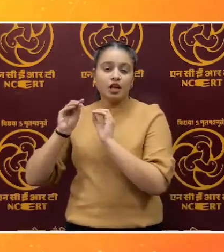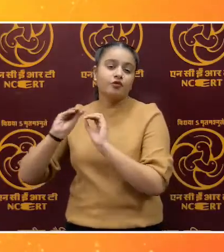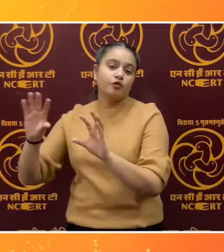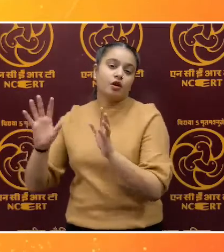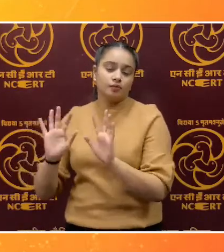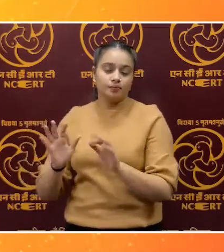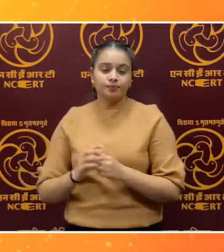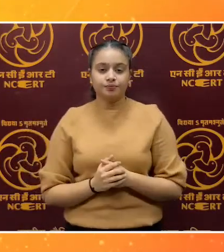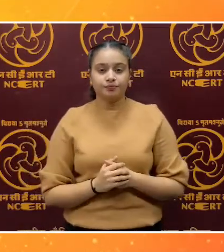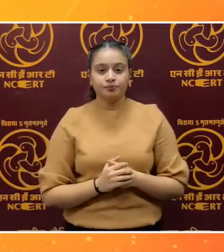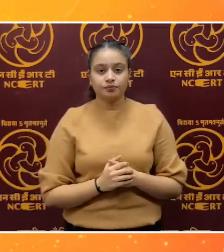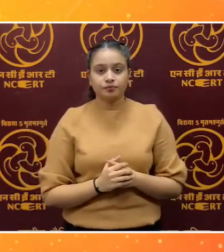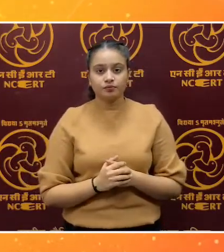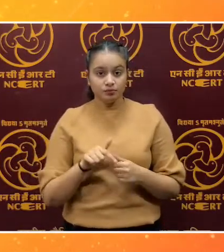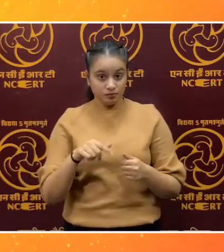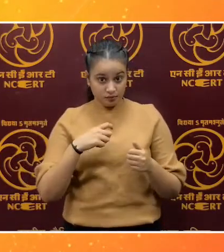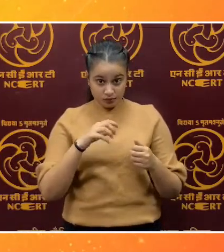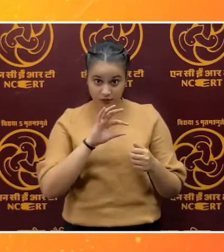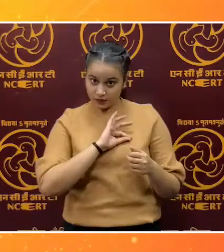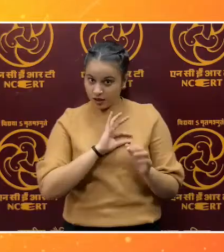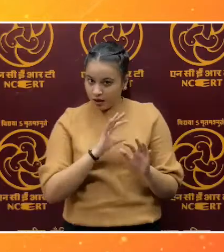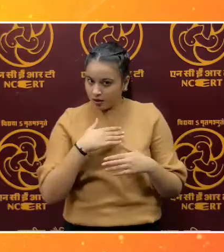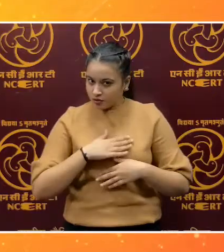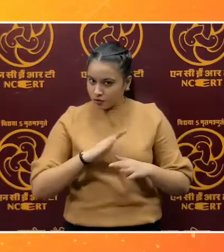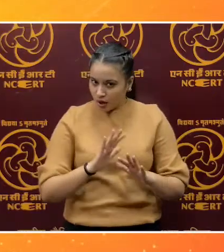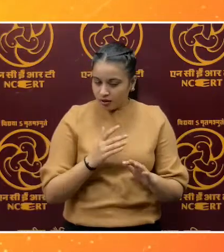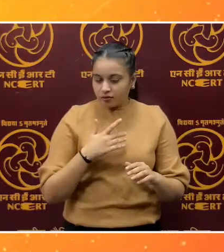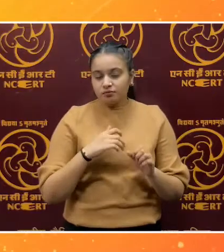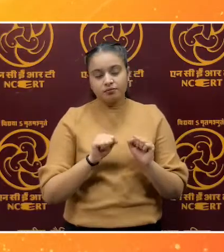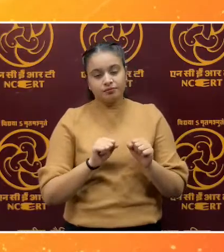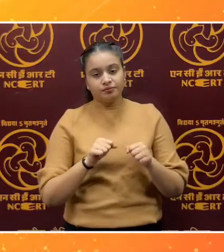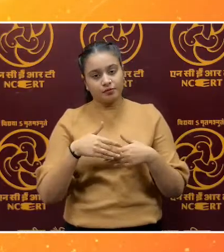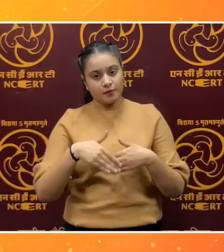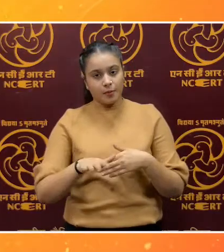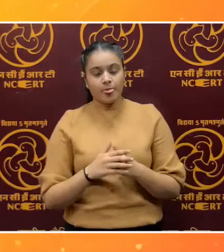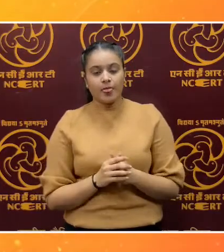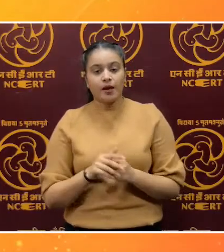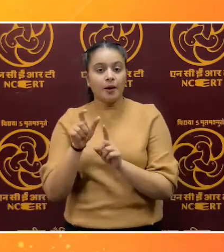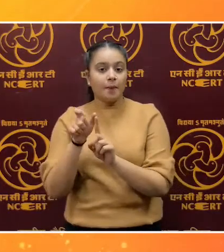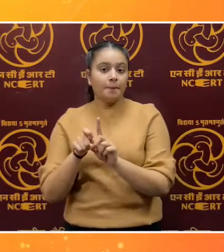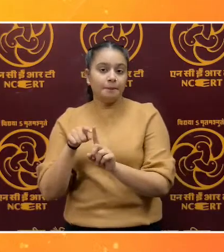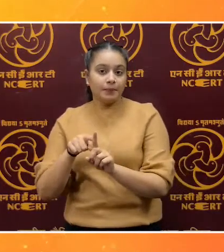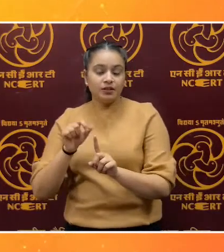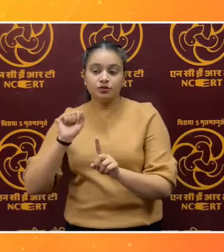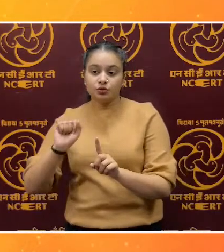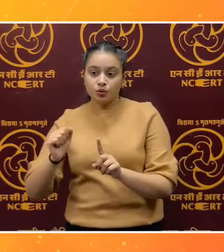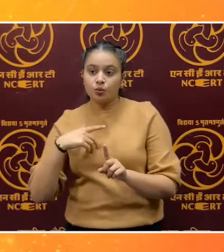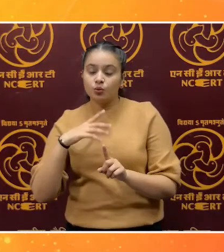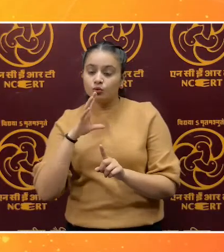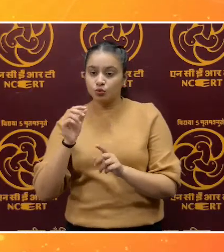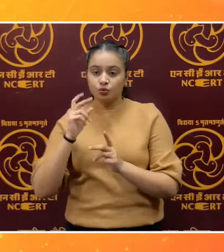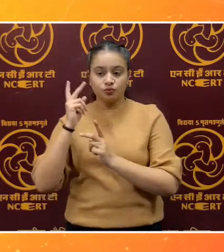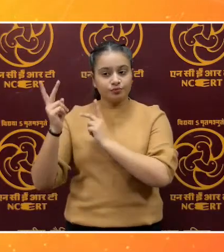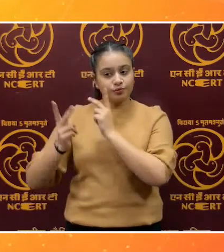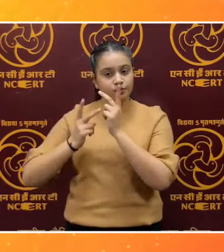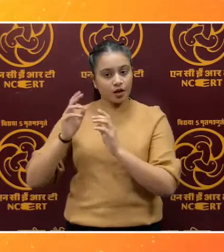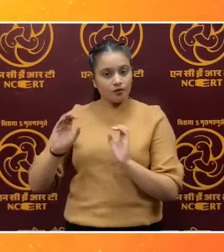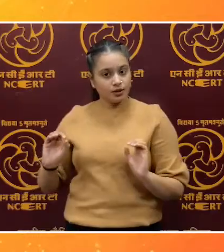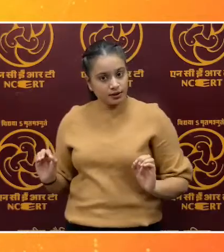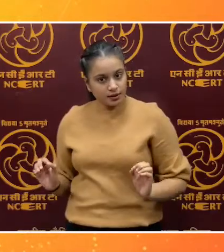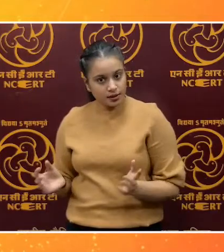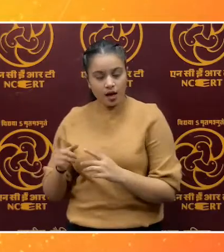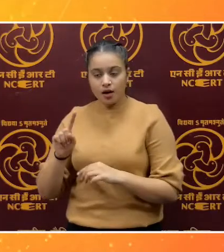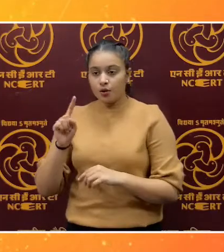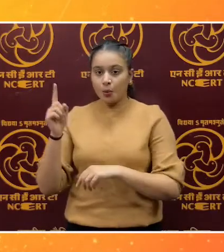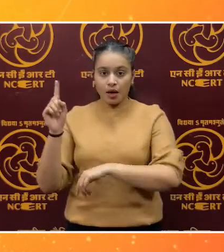see. Are you liking the story? Yes, loving it. Yeah. The merchant went off to on his travels. One day in the